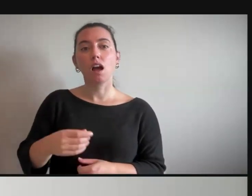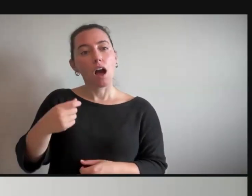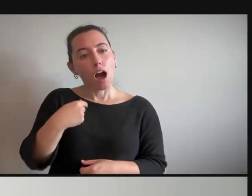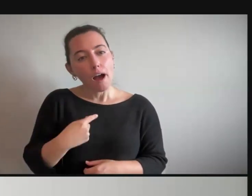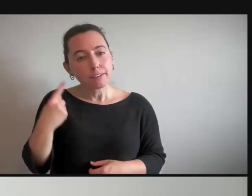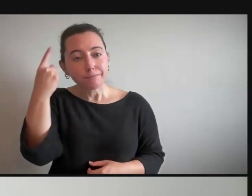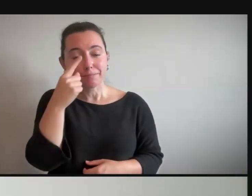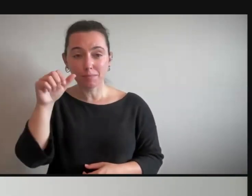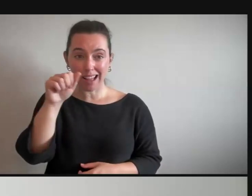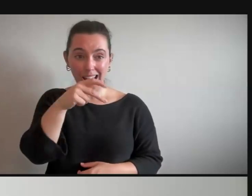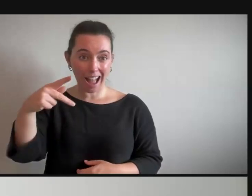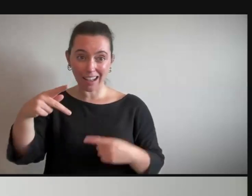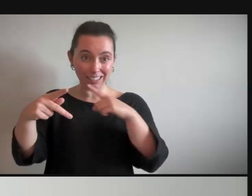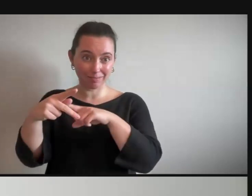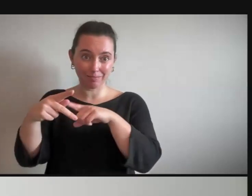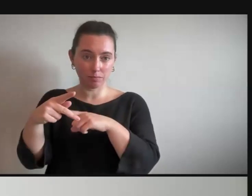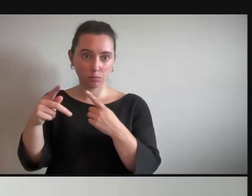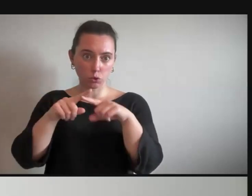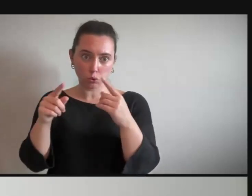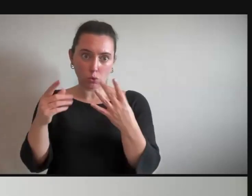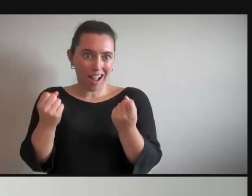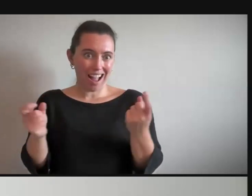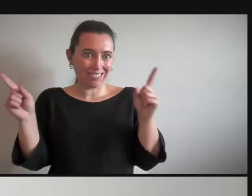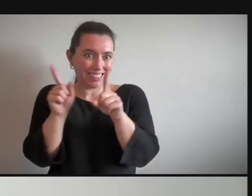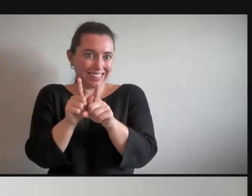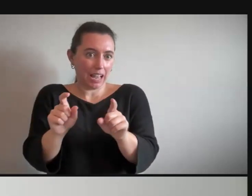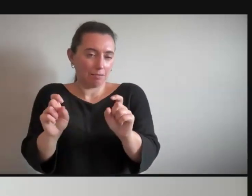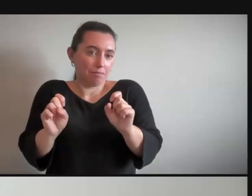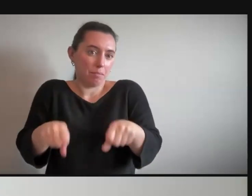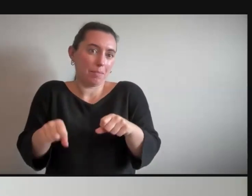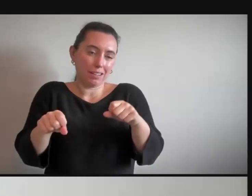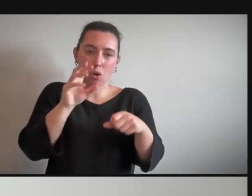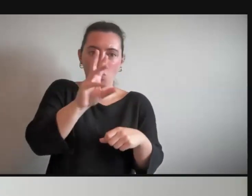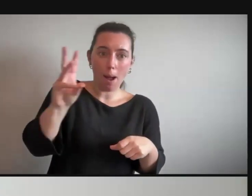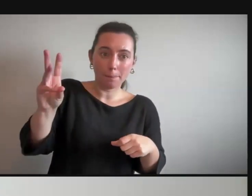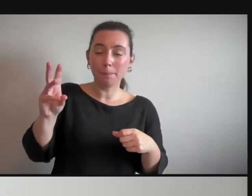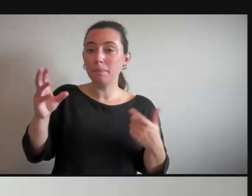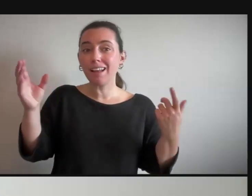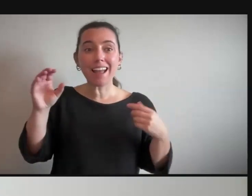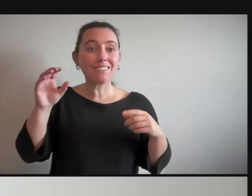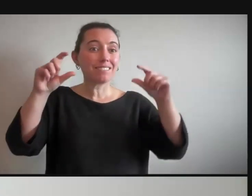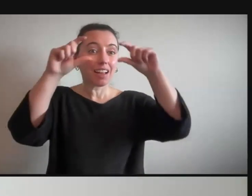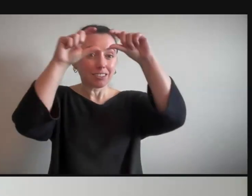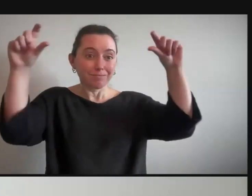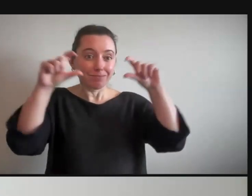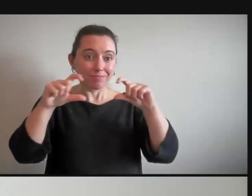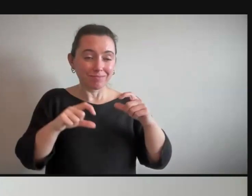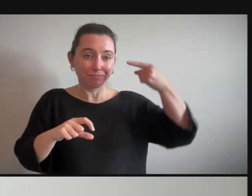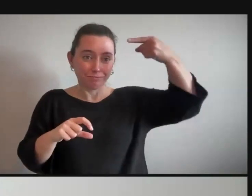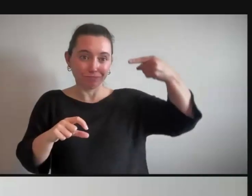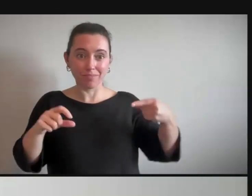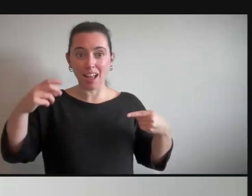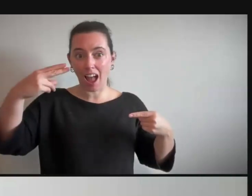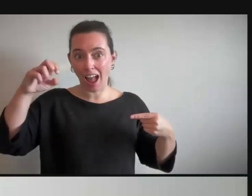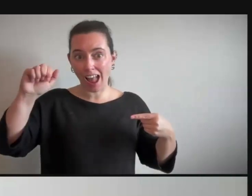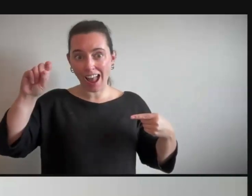apps don't have the same capabilities. So like if you're reviewing and okay, the heading levels are not there because you can't build them in on Android